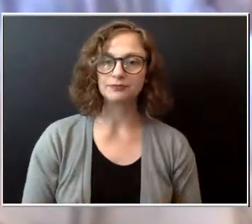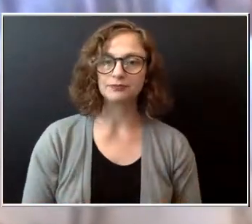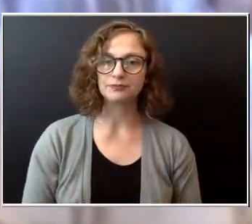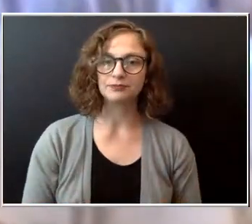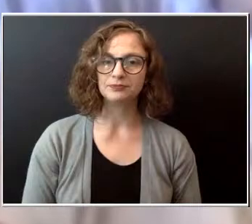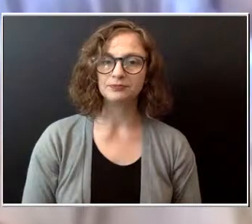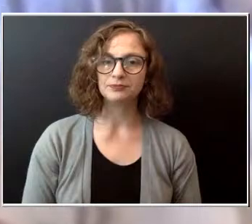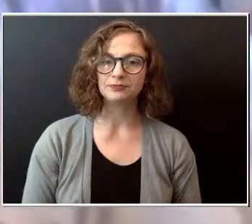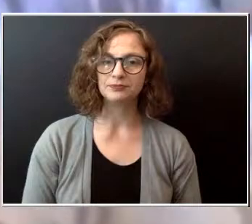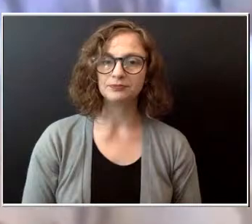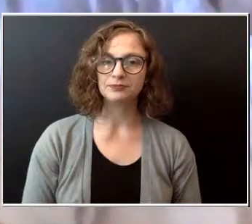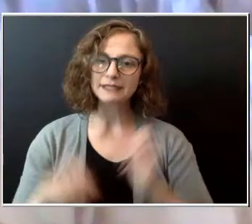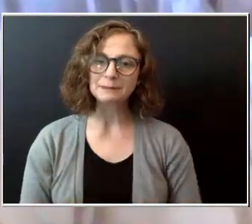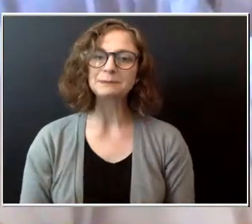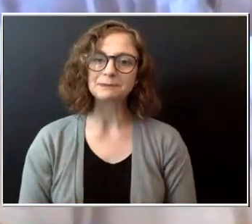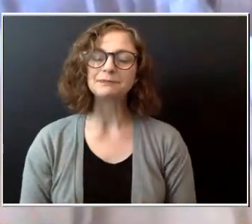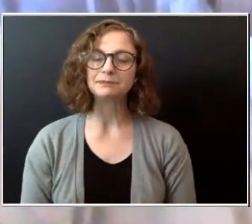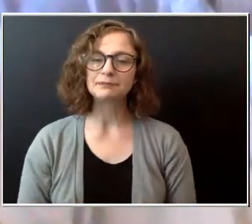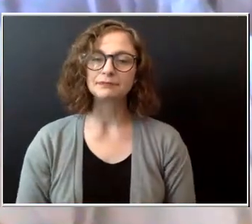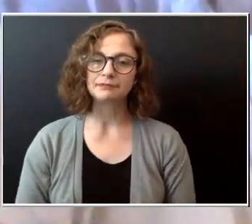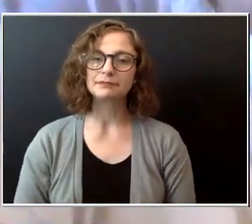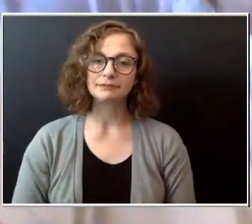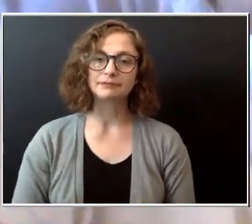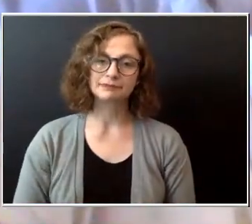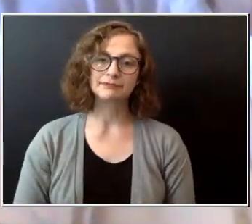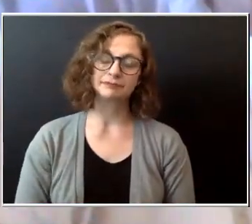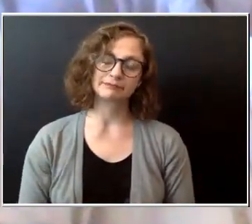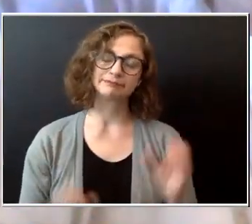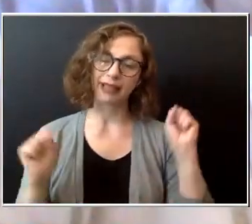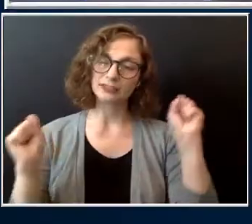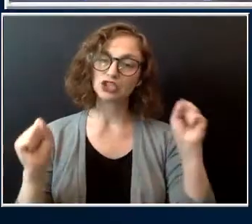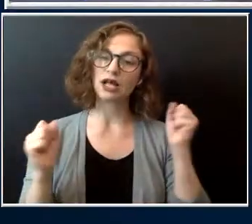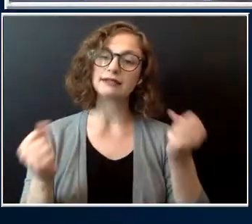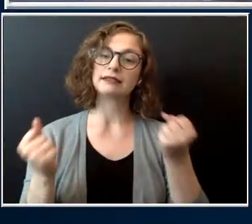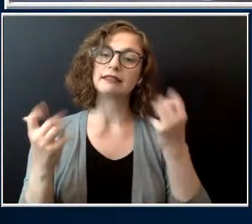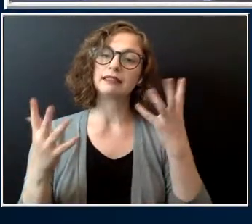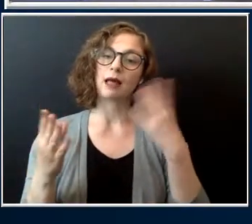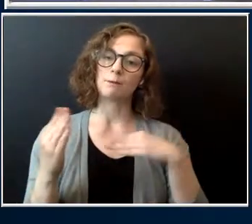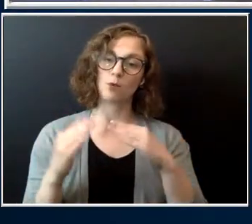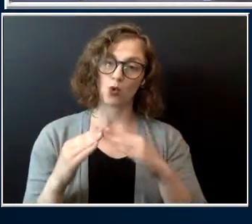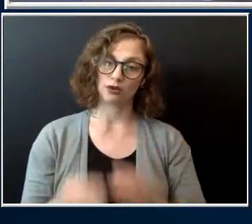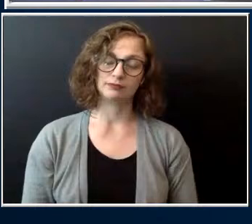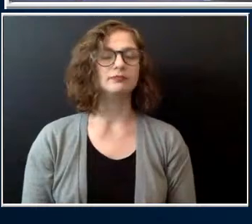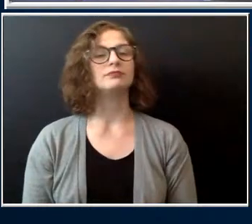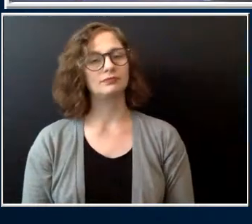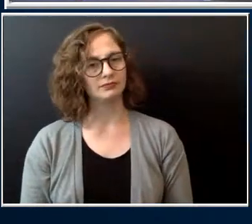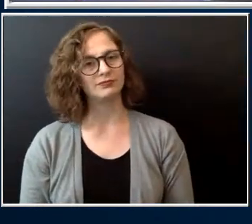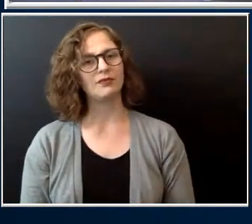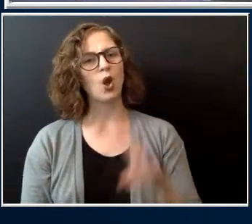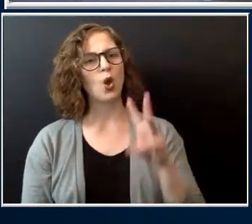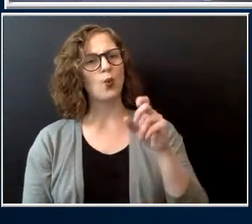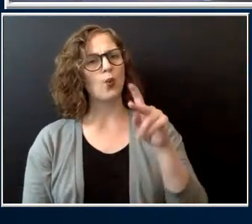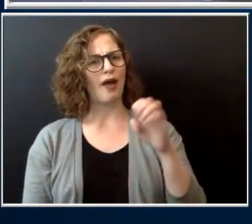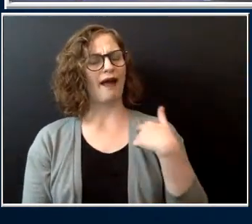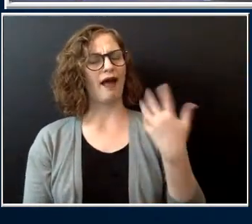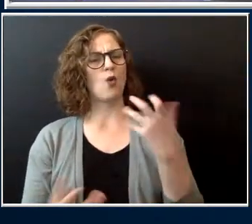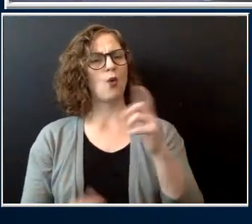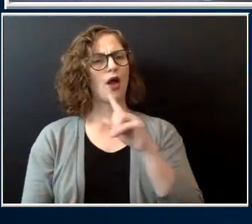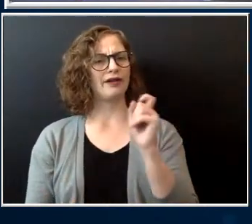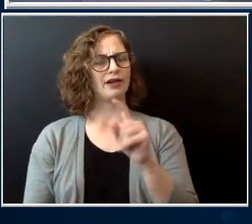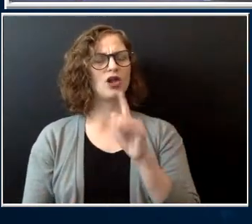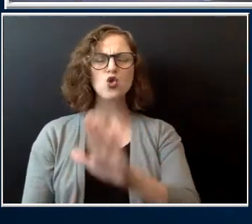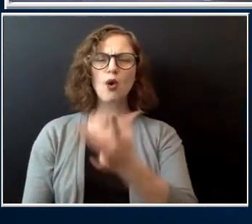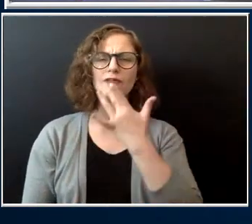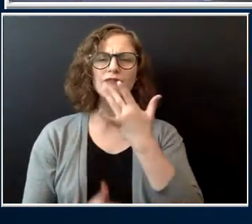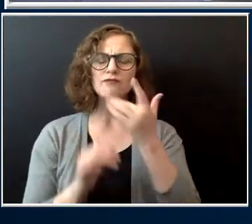Exercise. We exercise a lot more. And Wake, I meant to ask you, what's your favorite sport? Your mom mentioned that's really